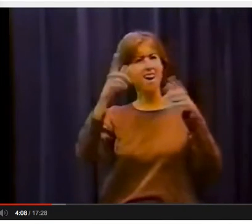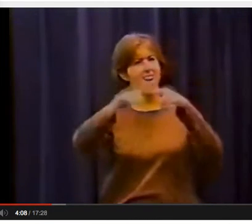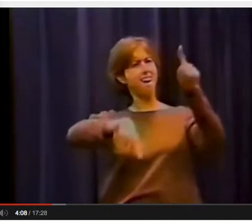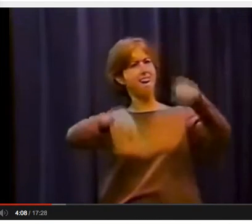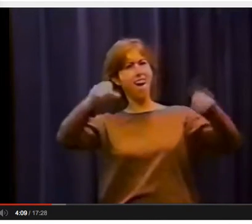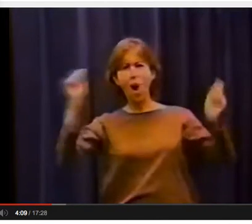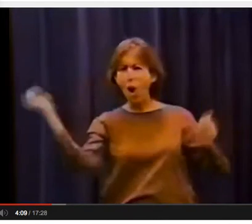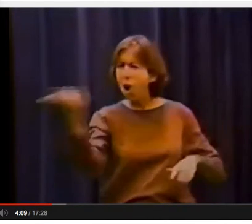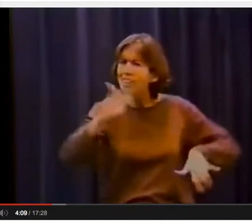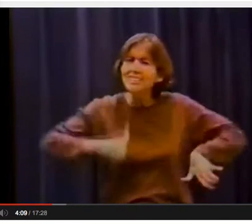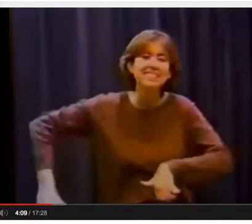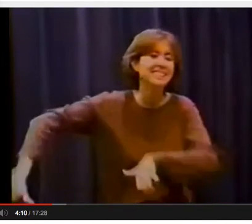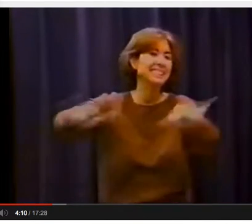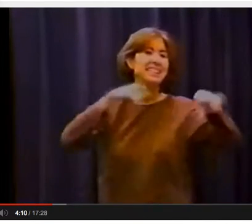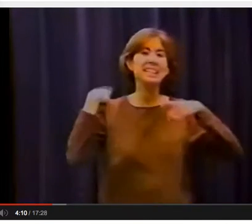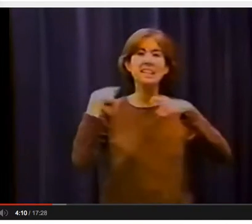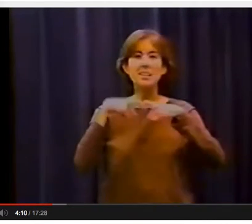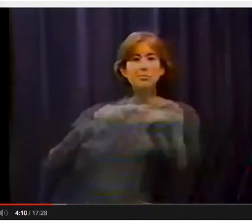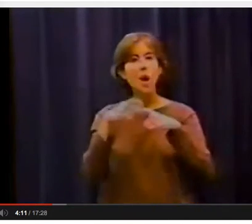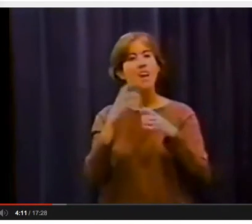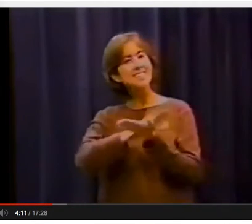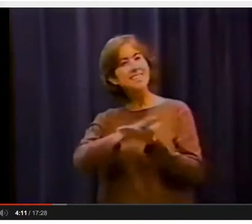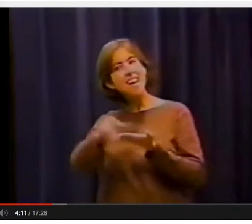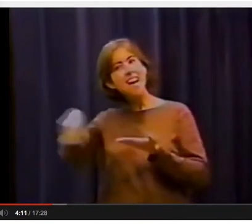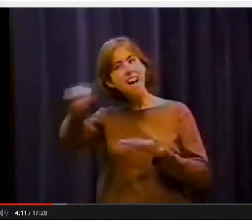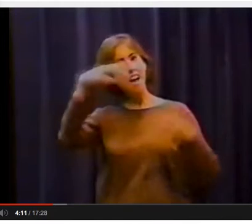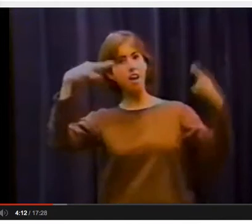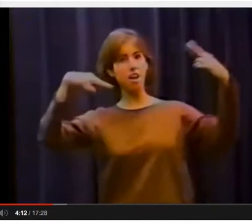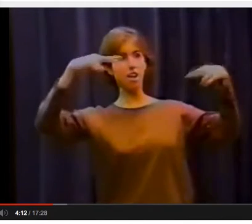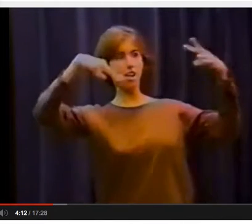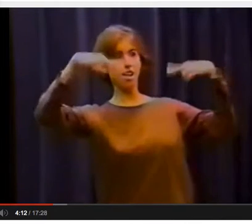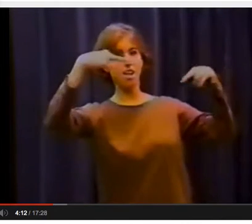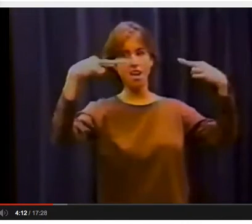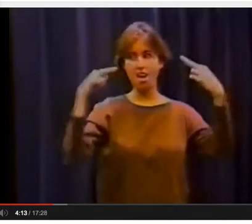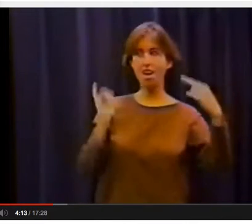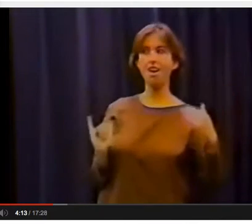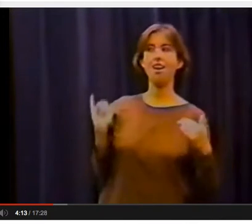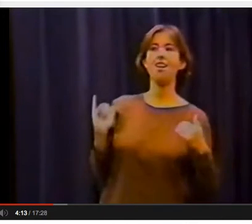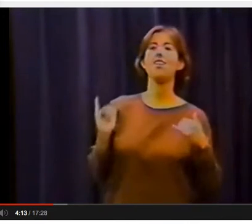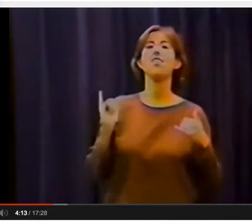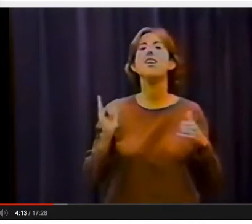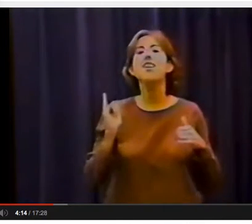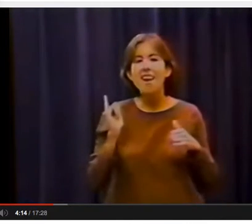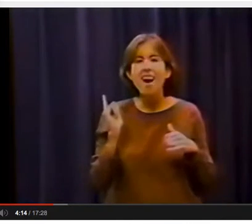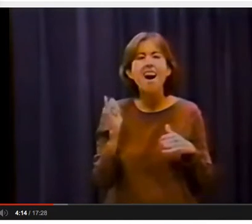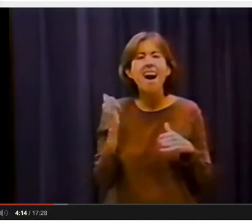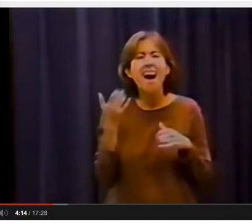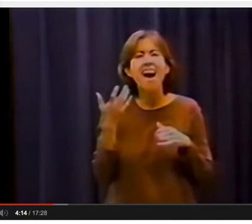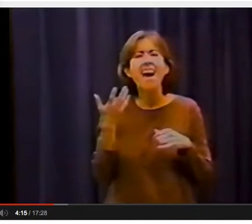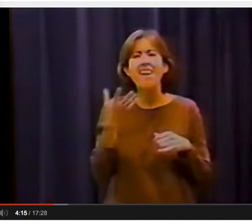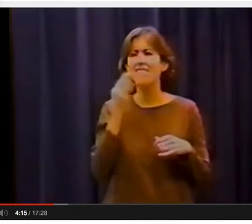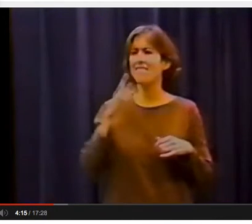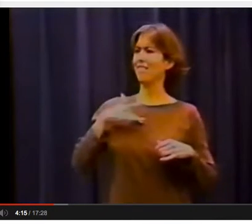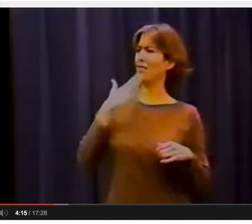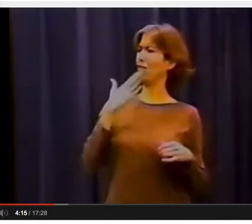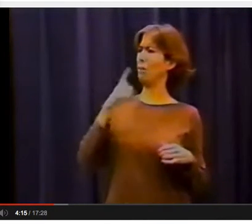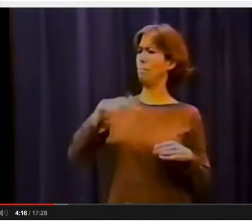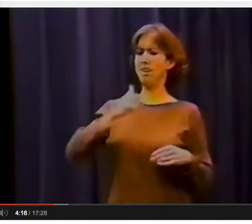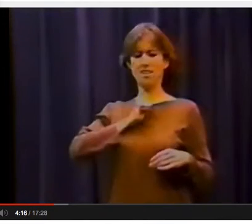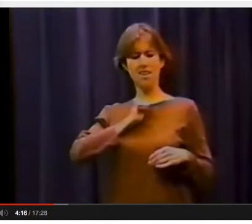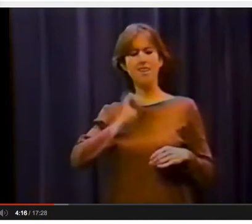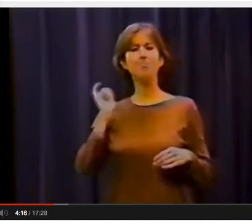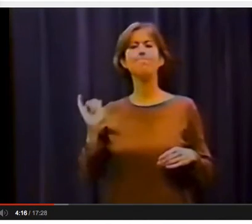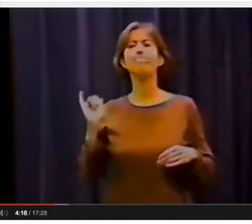some are from Spain. There's a variety of different kids, but it's all nice for them to get to know each